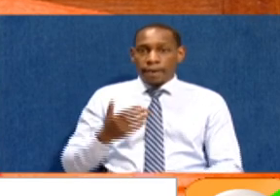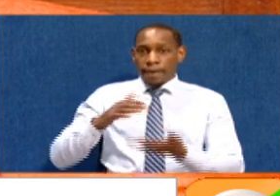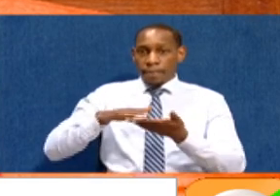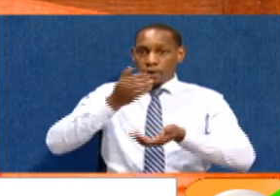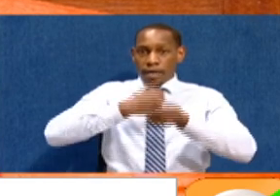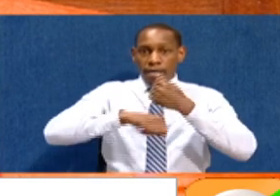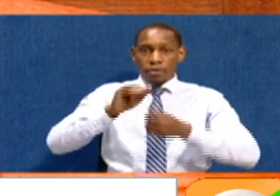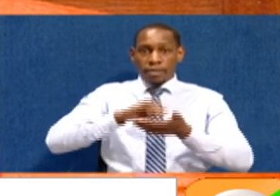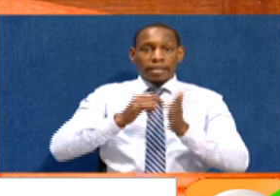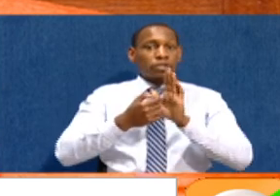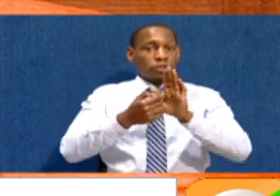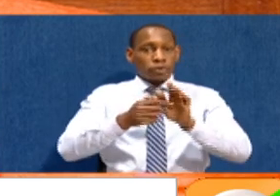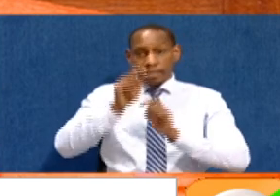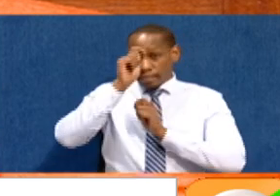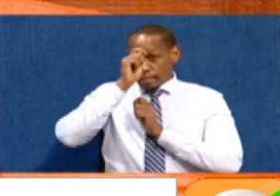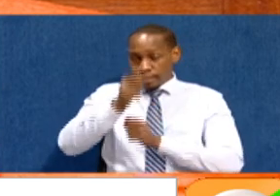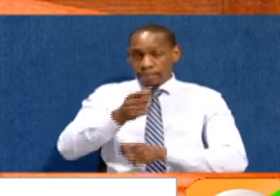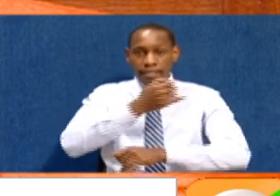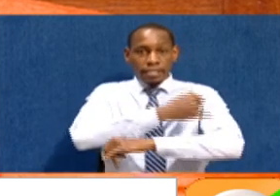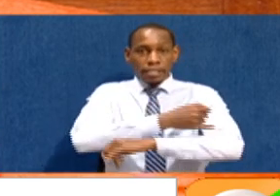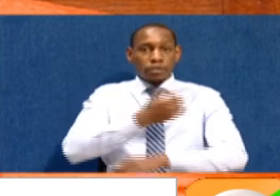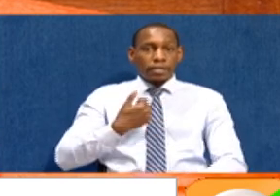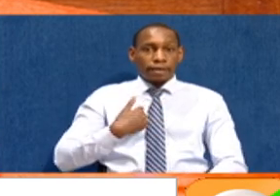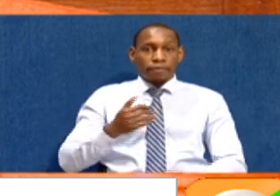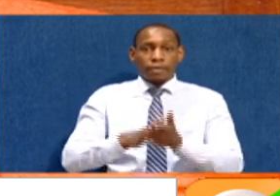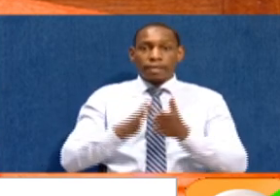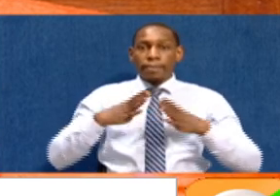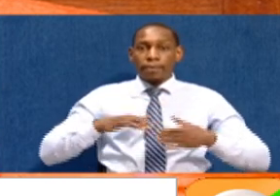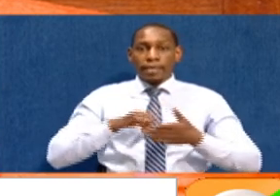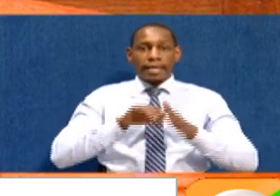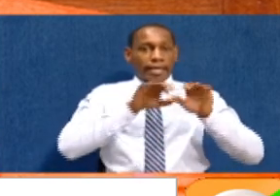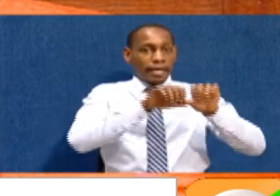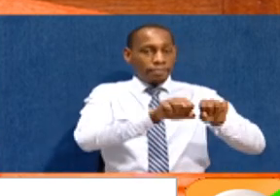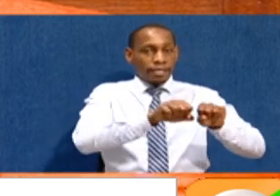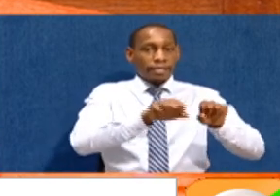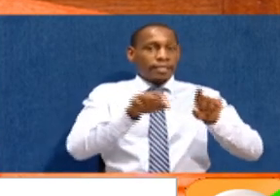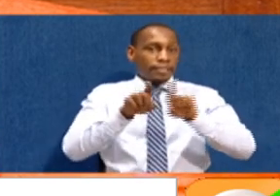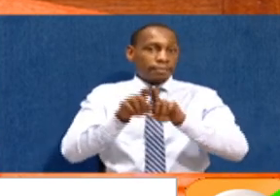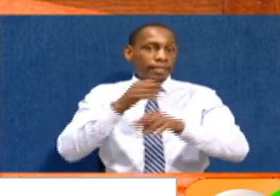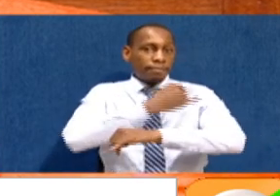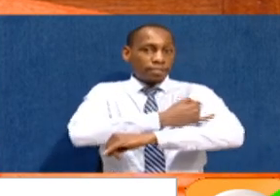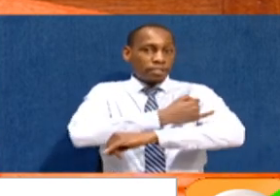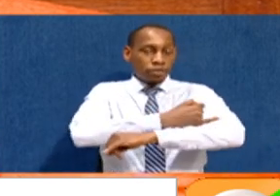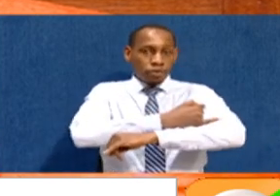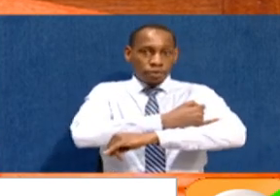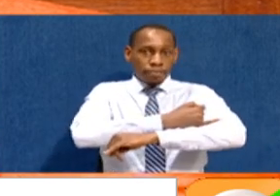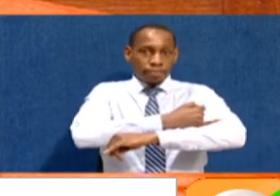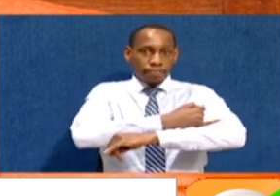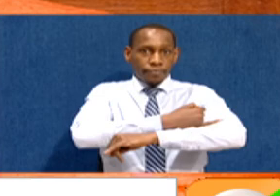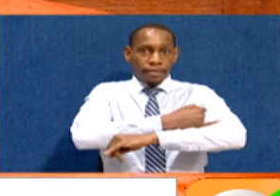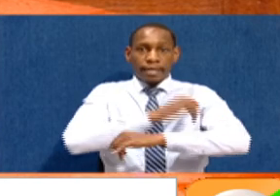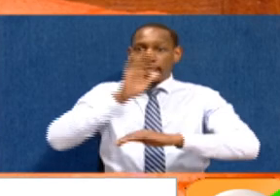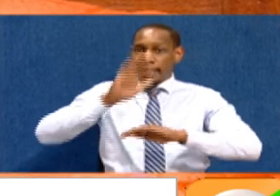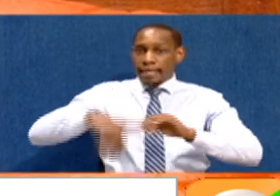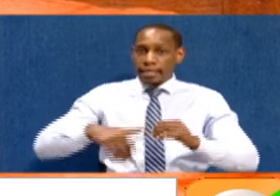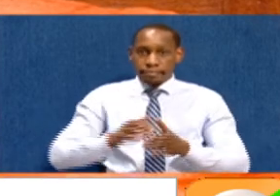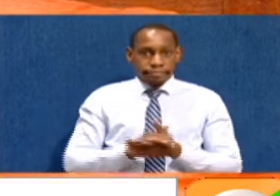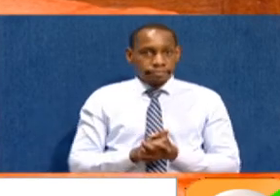that there's a respect of institutions and those who occupy those institutions, instead